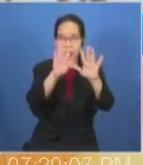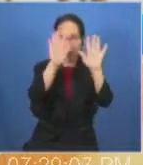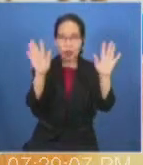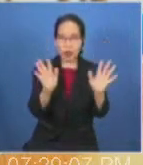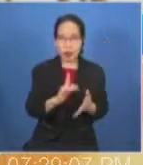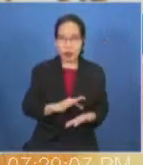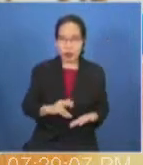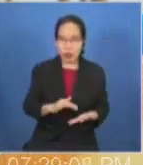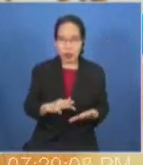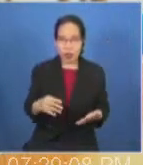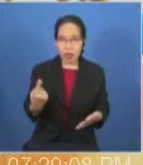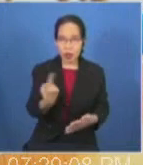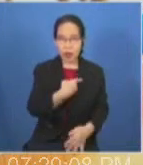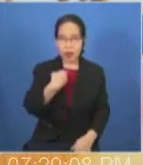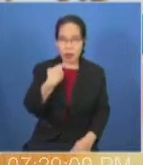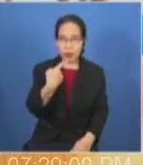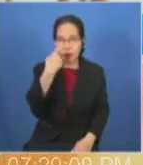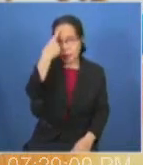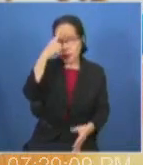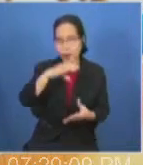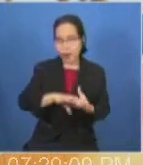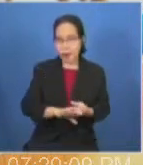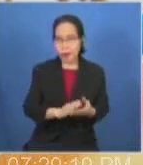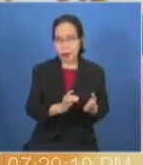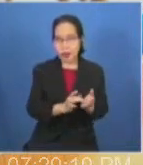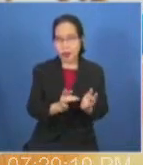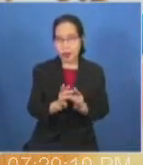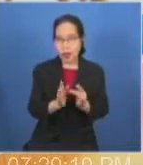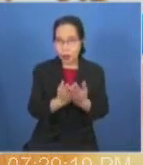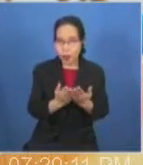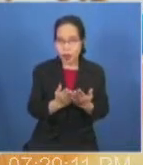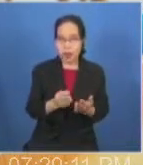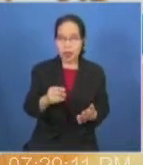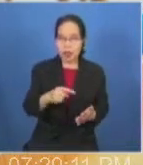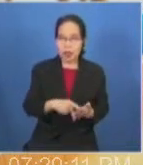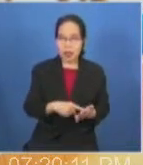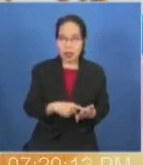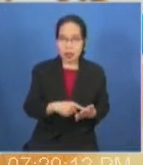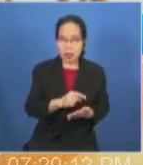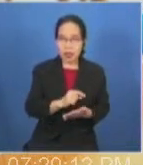is so good to study it if we're saying that we believe in the Bible,